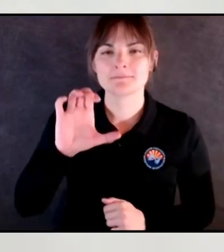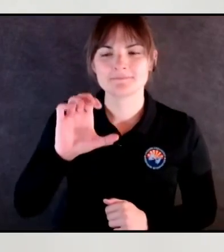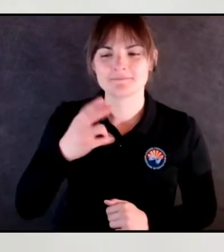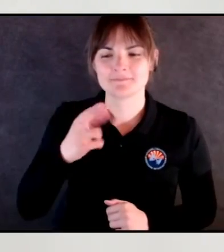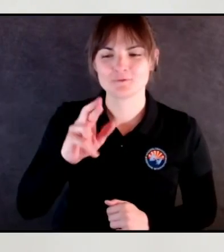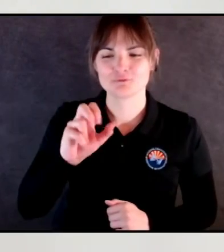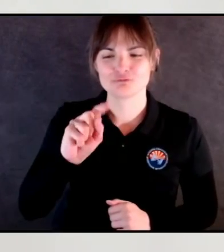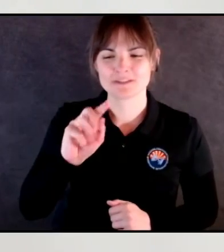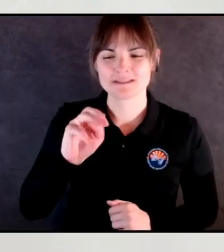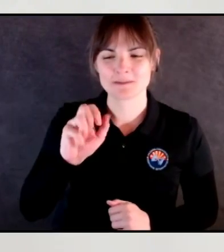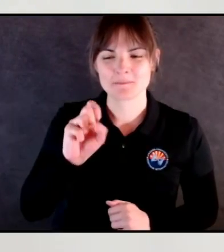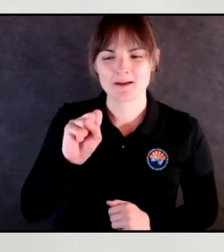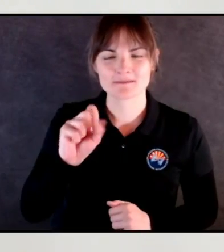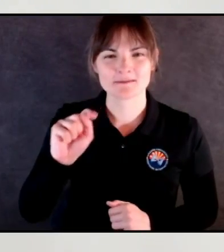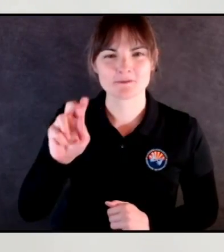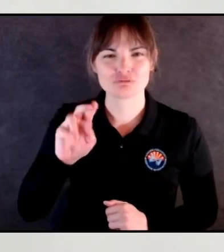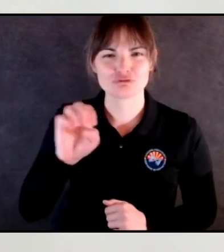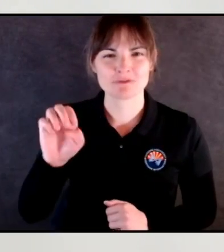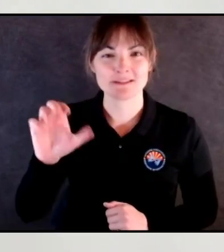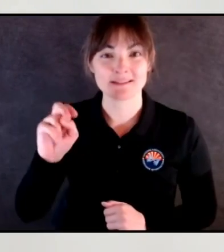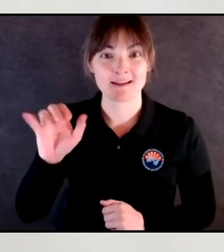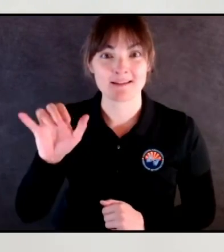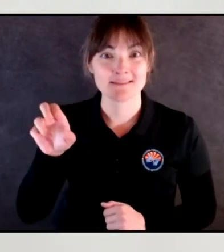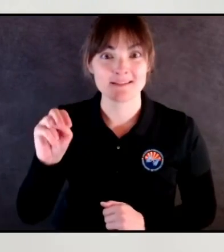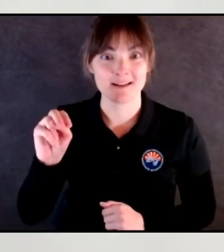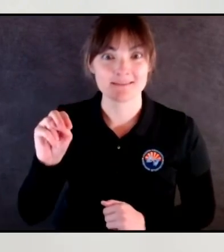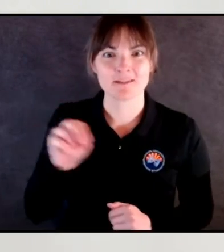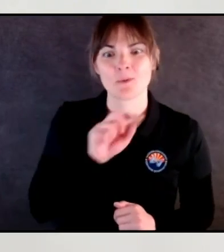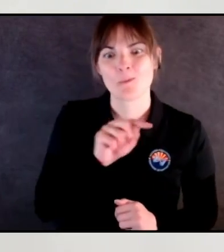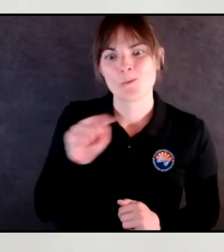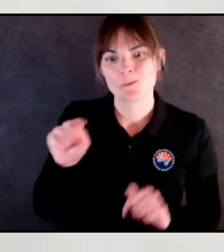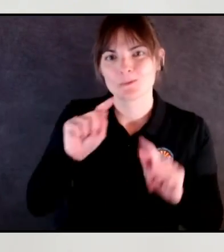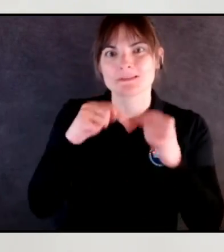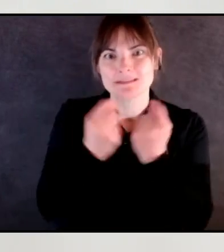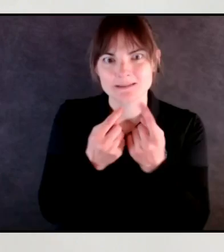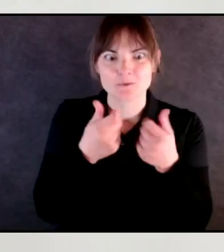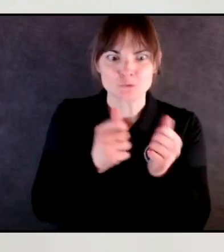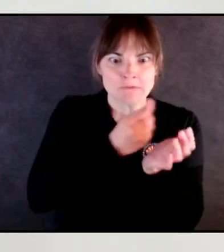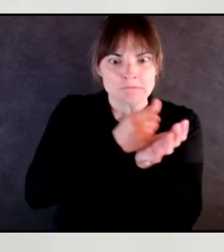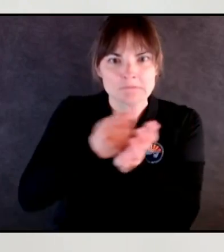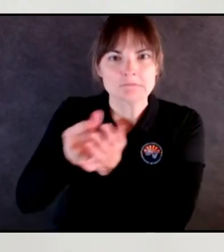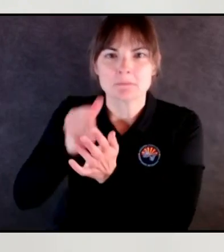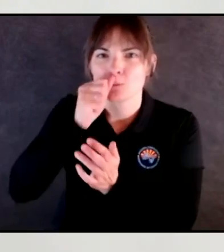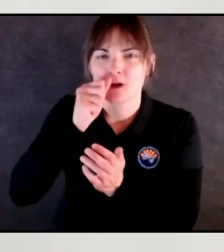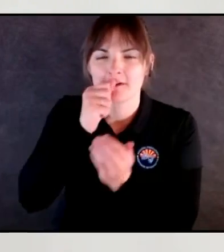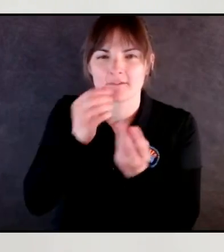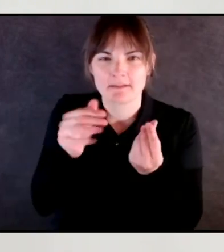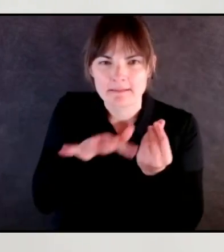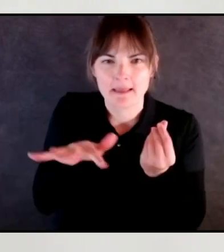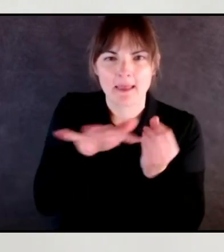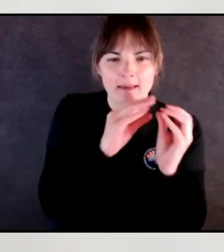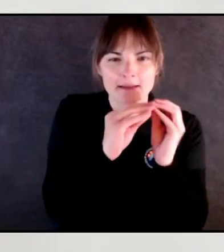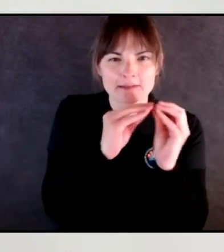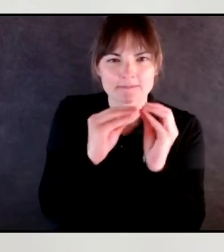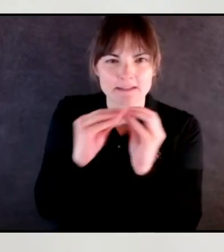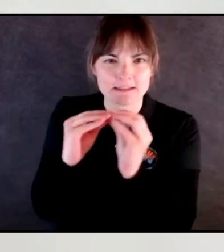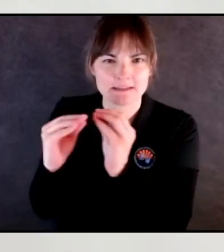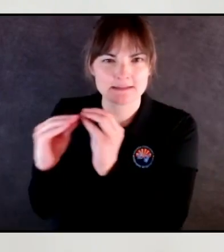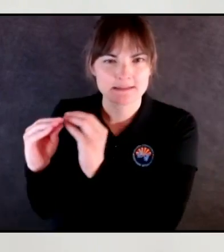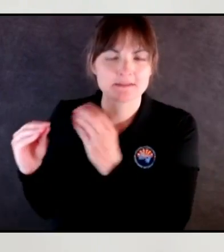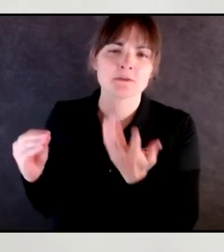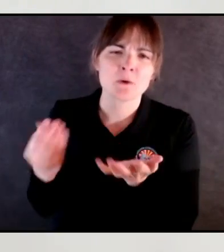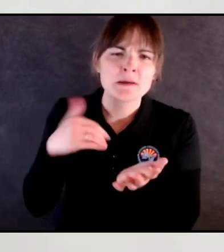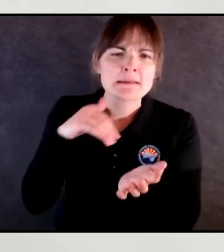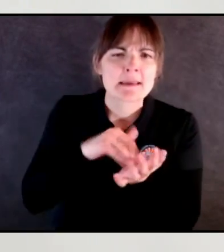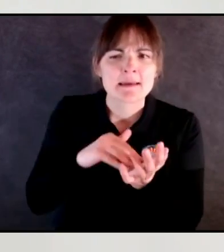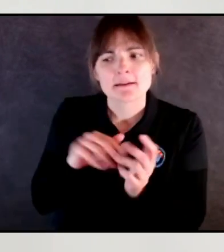in on private land, and they're trying to fix up those areas. And so there'll be more to come, and then as people call in,